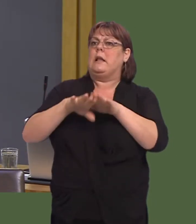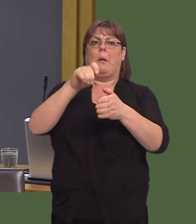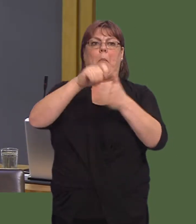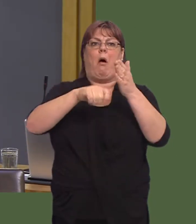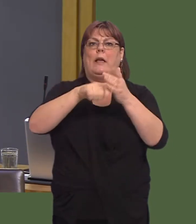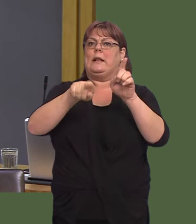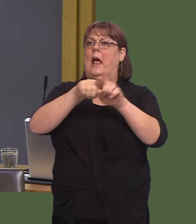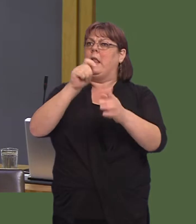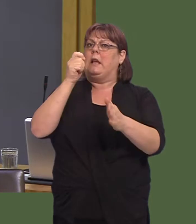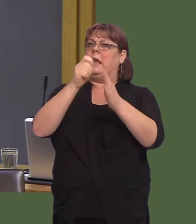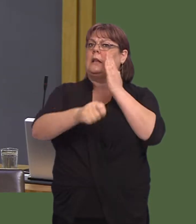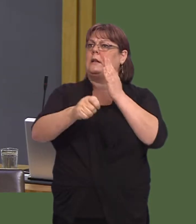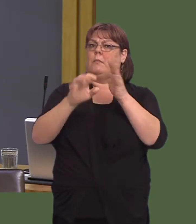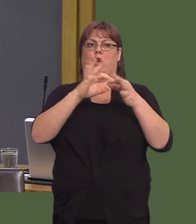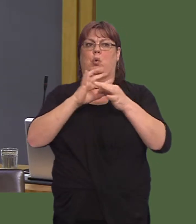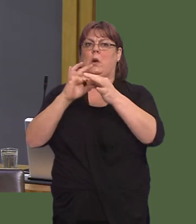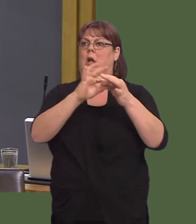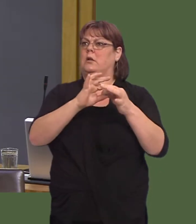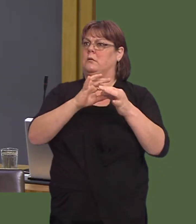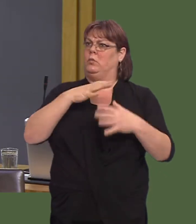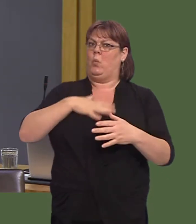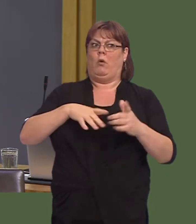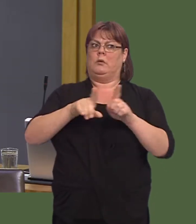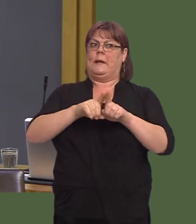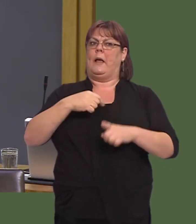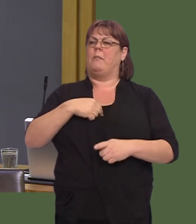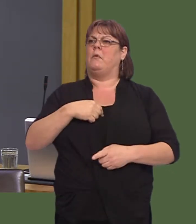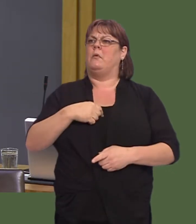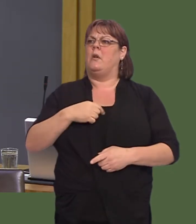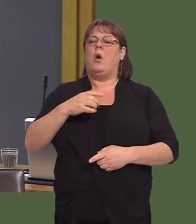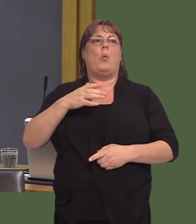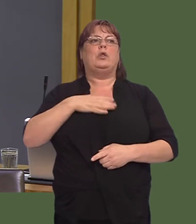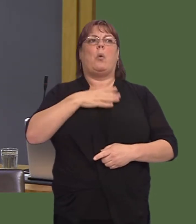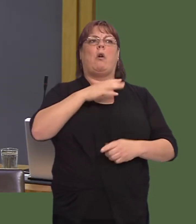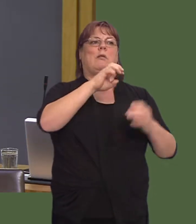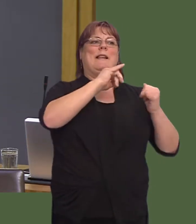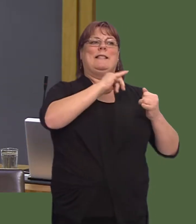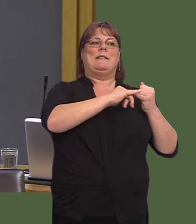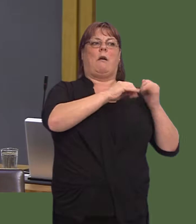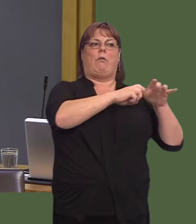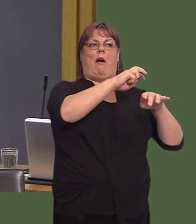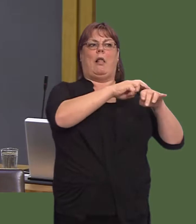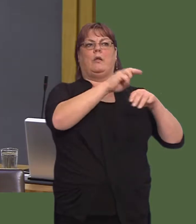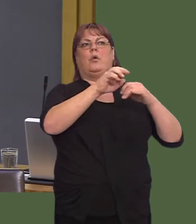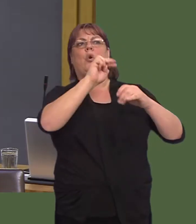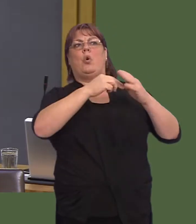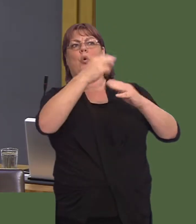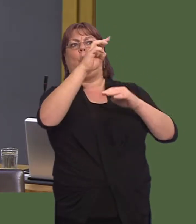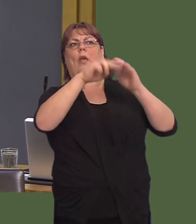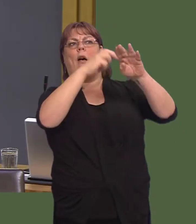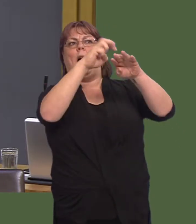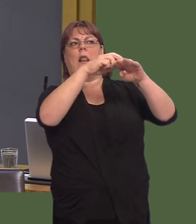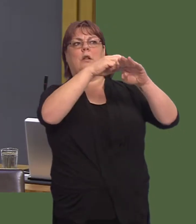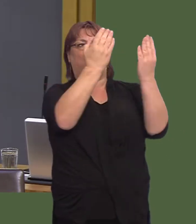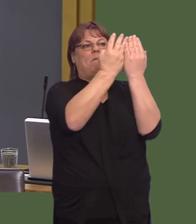the customs union. Now, nobody in their right minds would want to see a hard border on Ireland. I know the First Minister agrees with me on that,